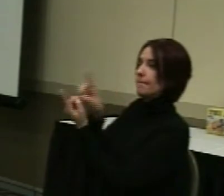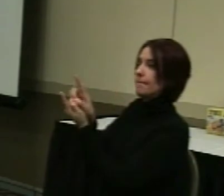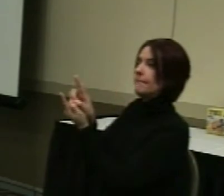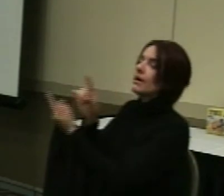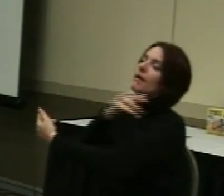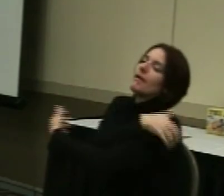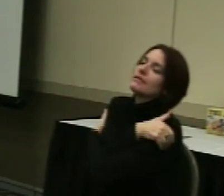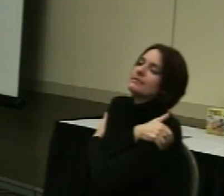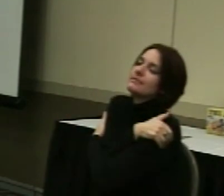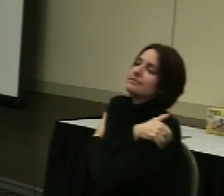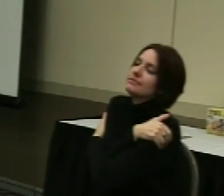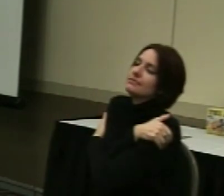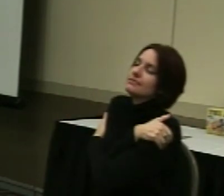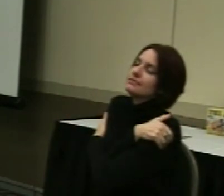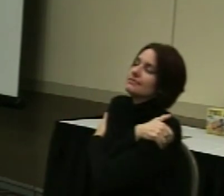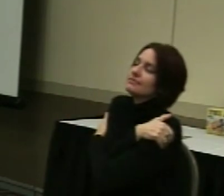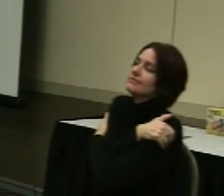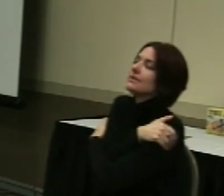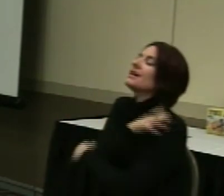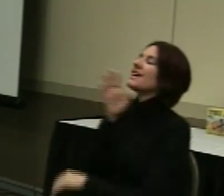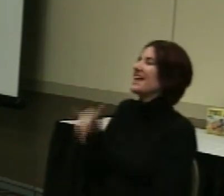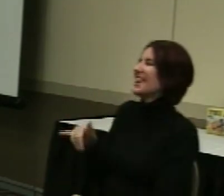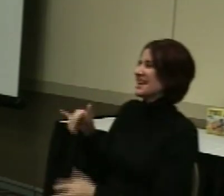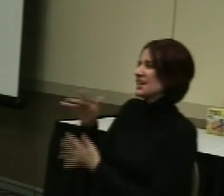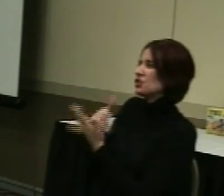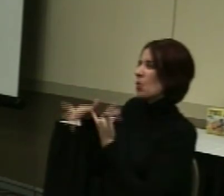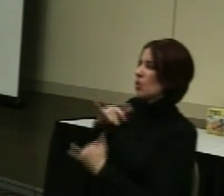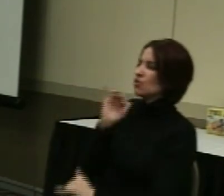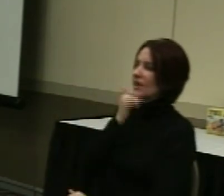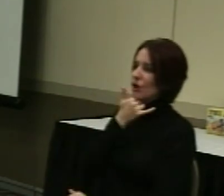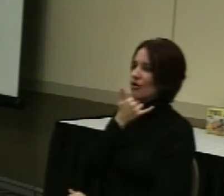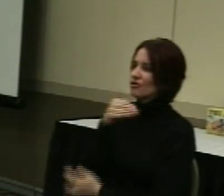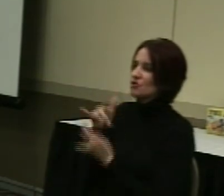hug. That's a social error.